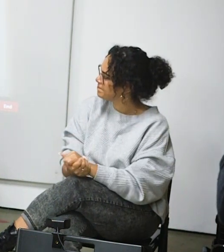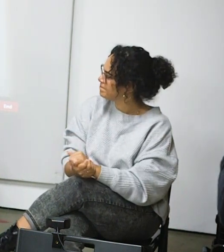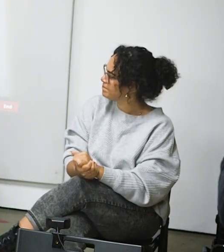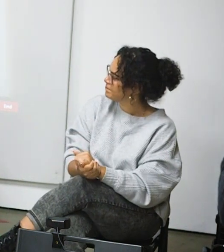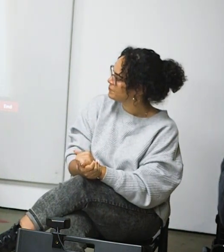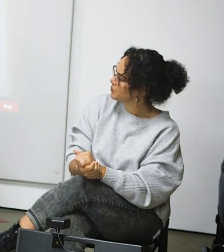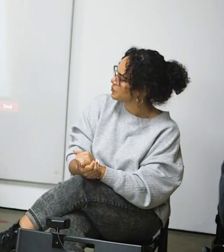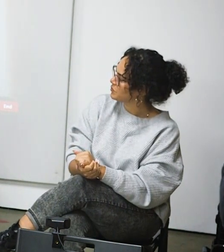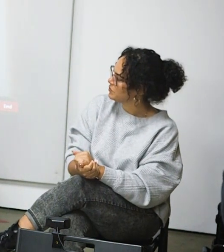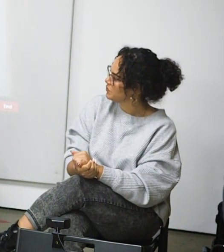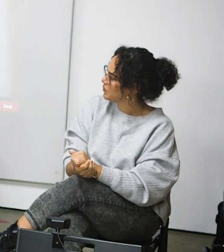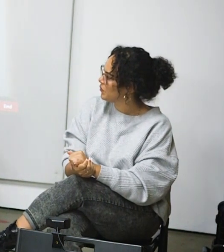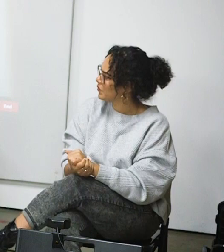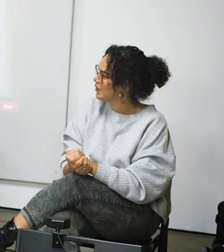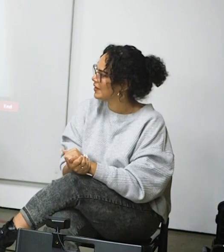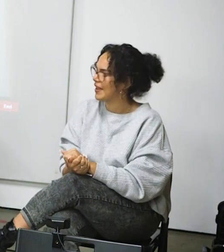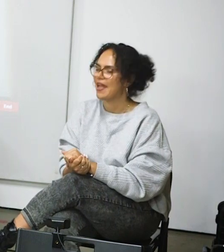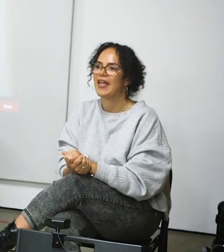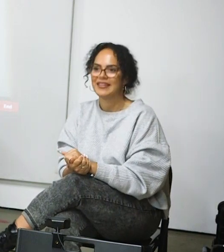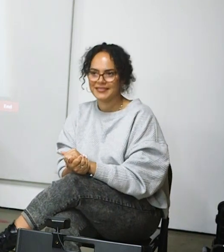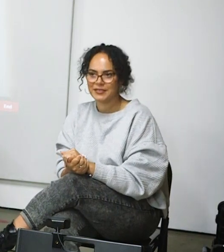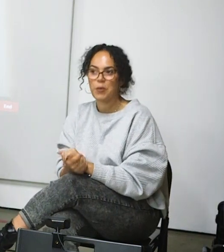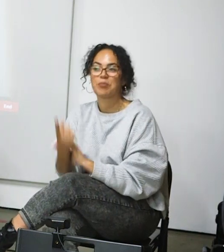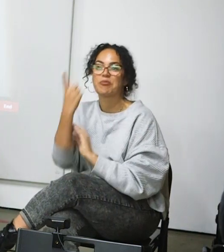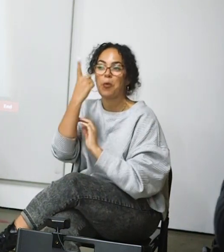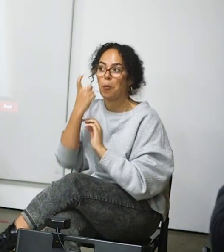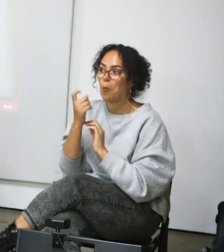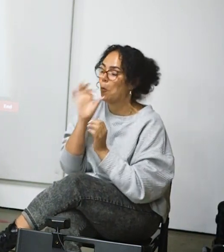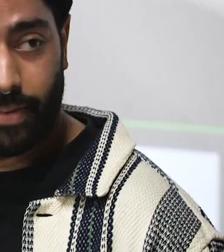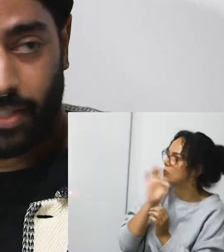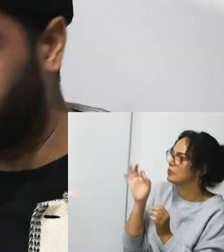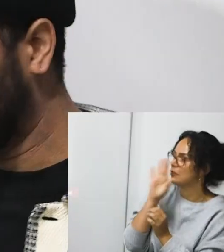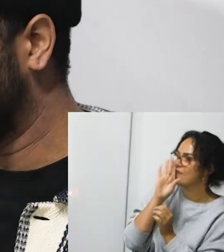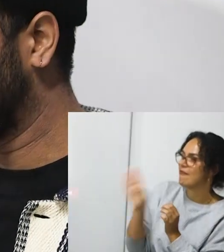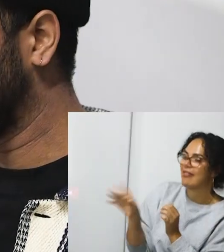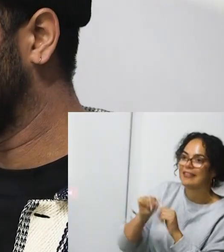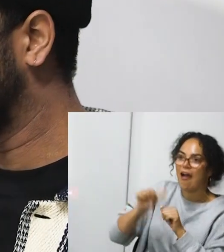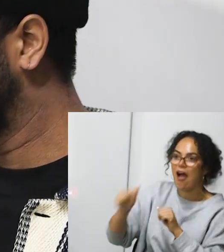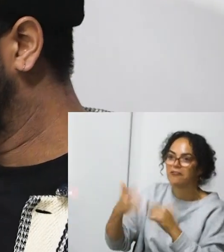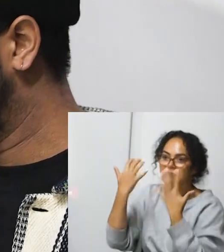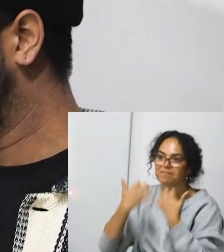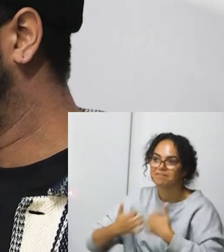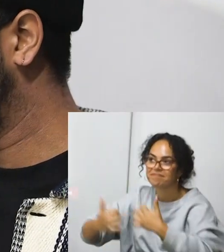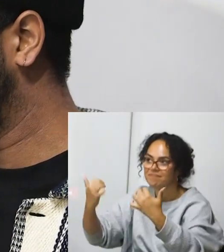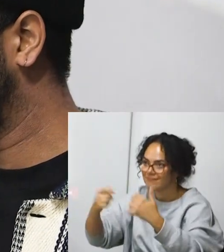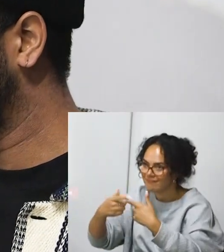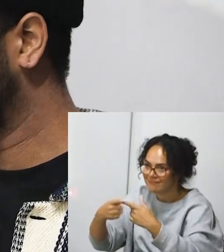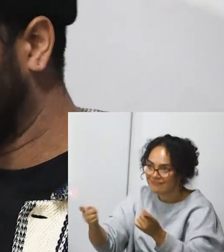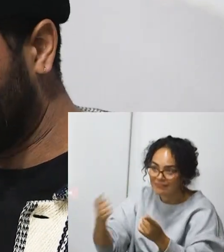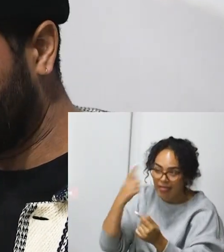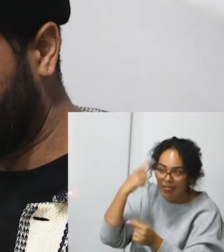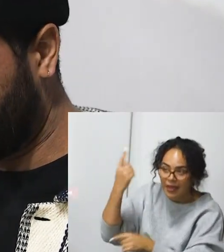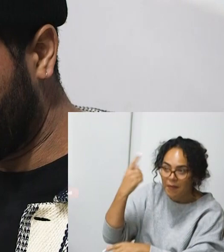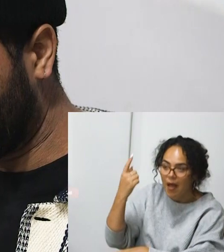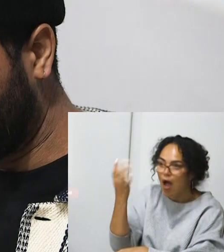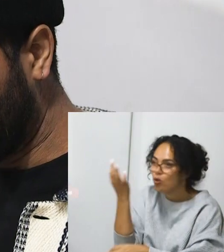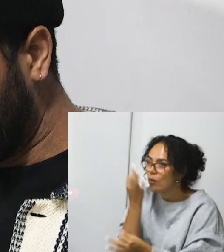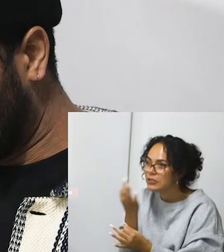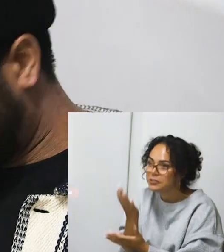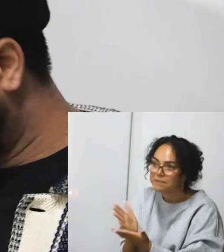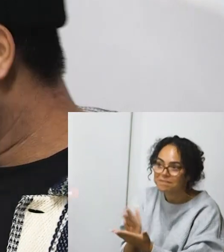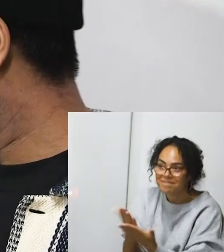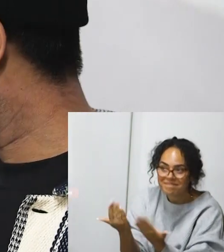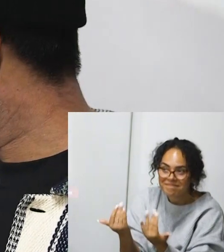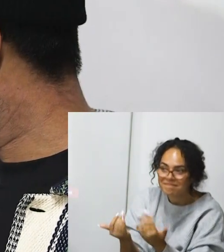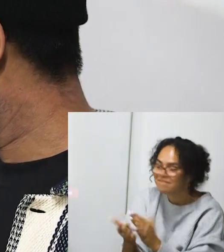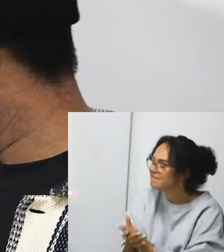I might ask one second question and then I'm going to open up to the room and to online. So please feel free to think about if you have any questions you want to ask. But